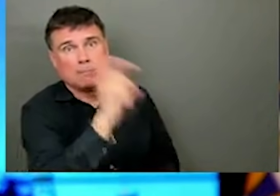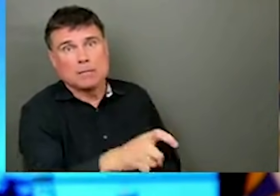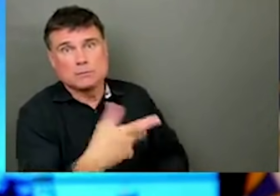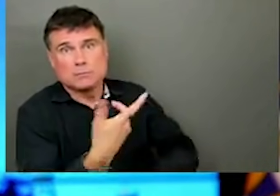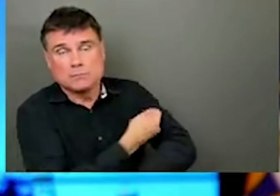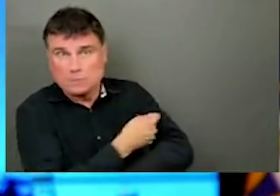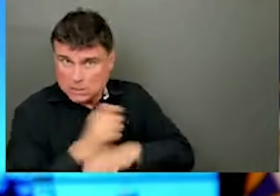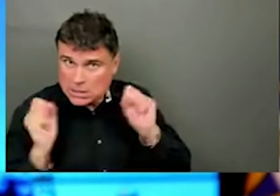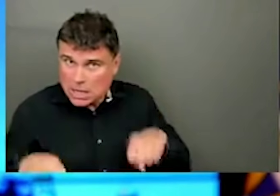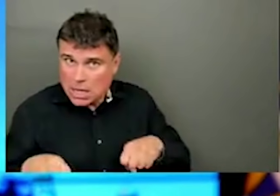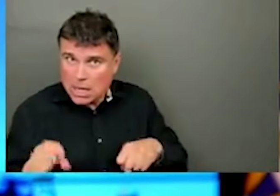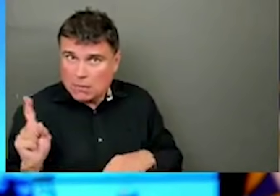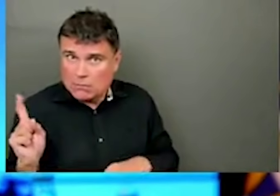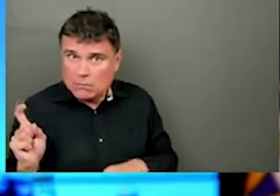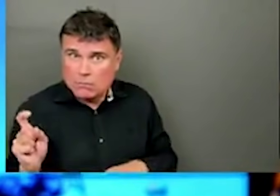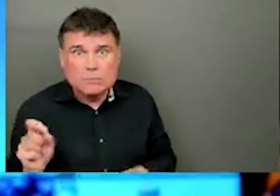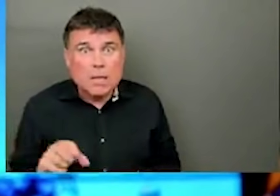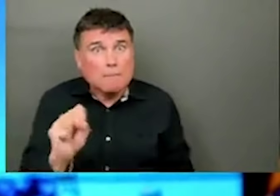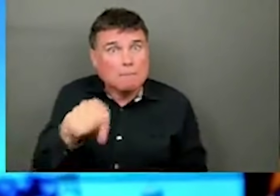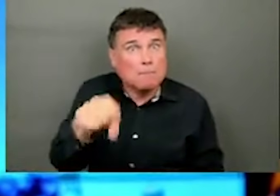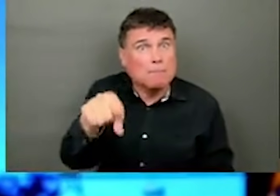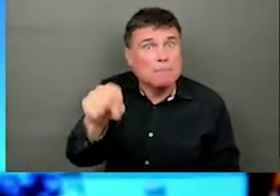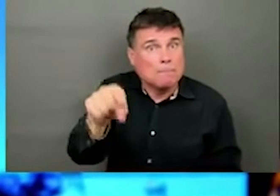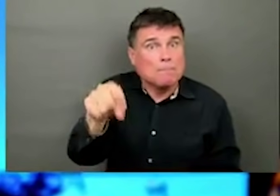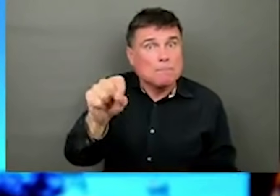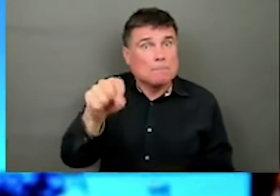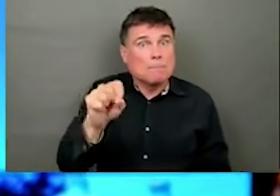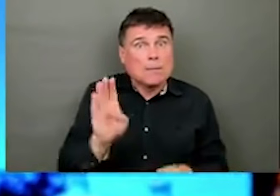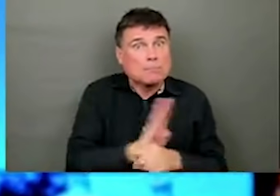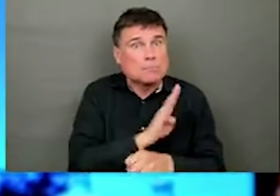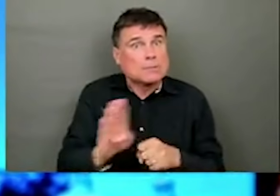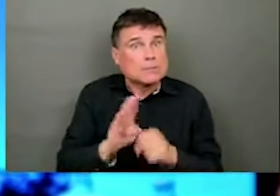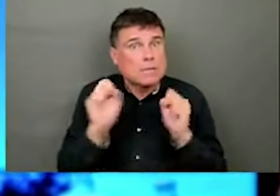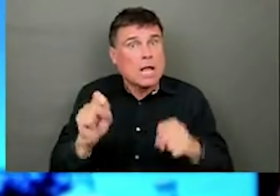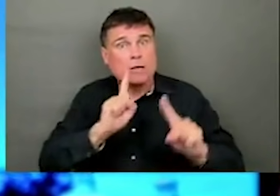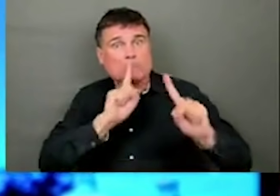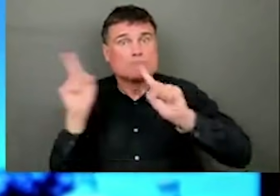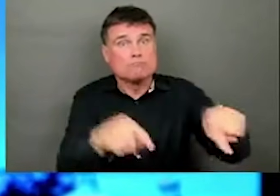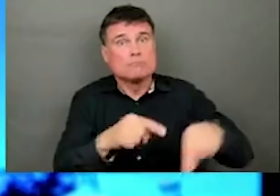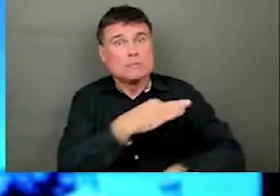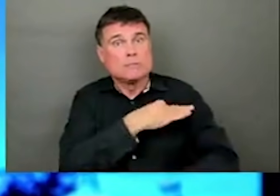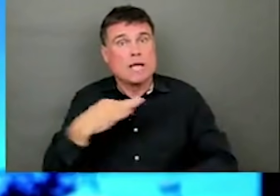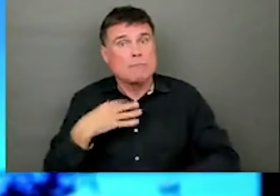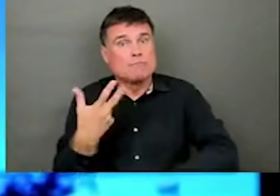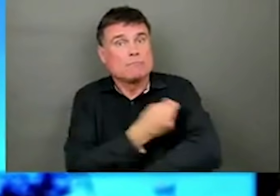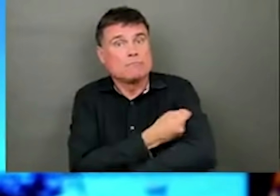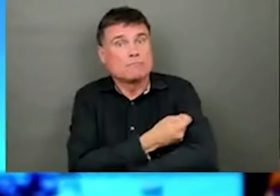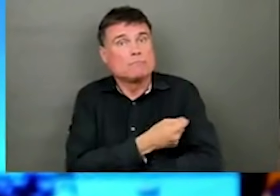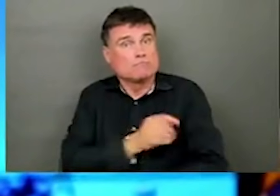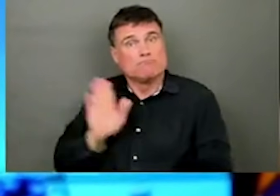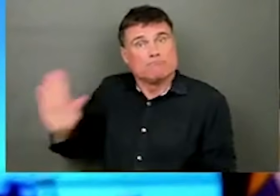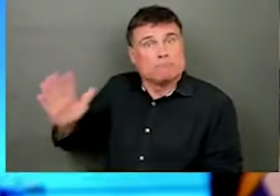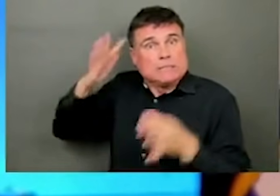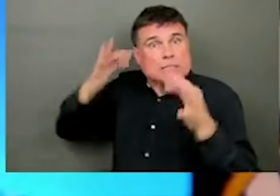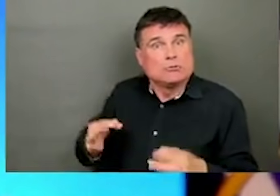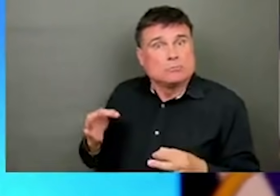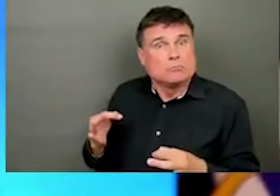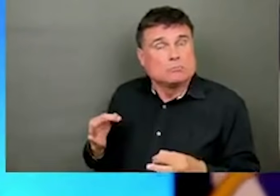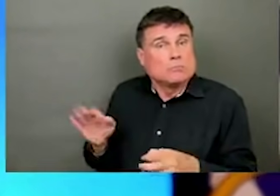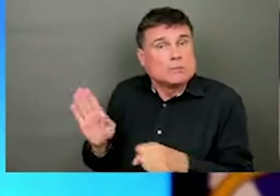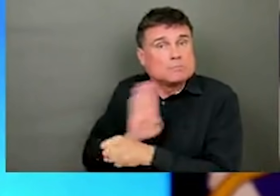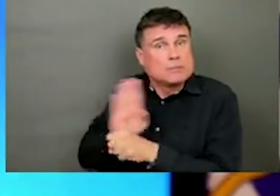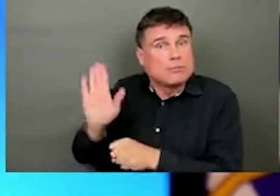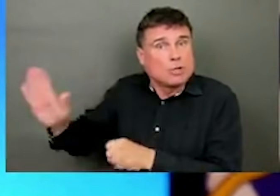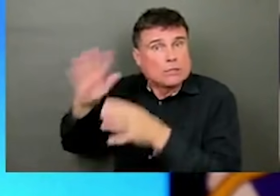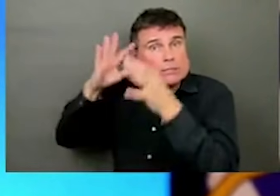be able to work there. Absolutely. Absolutely. I think that is a business decision. And I've had discussions as well with